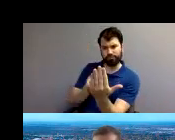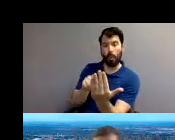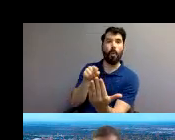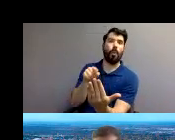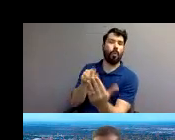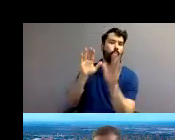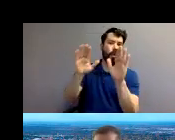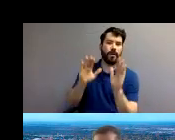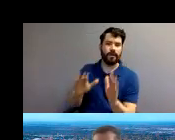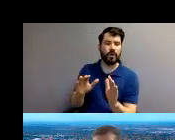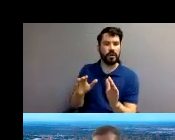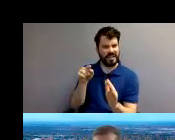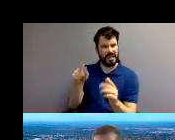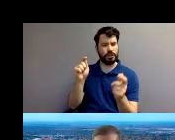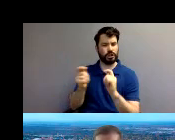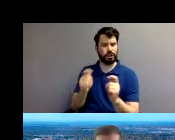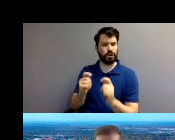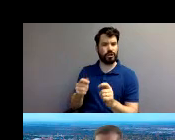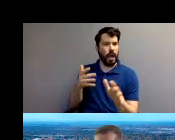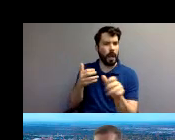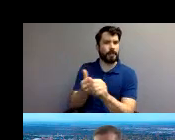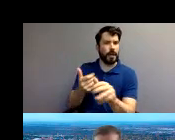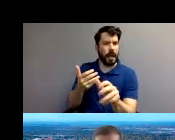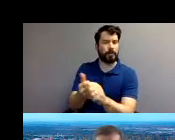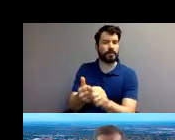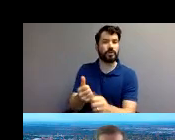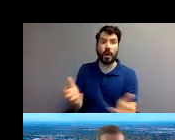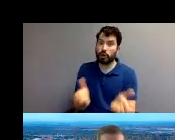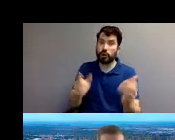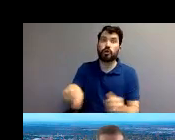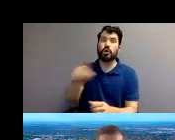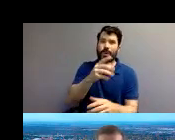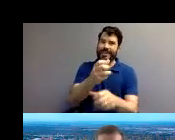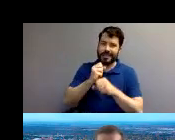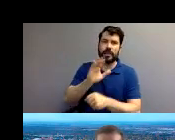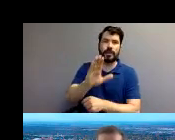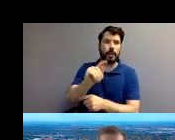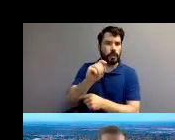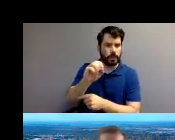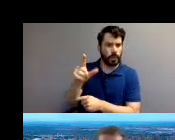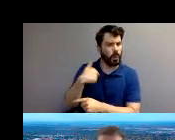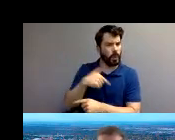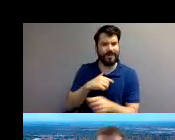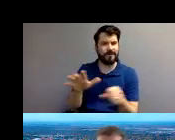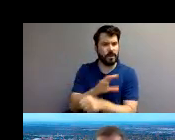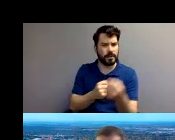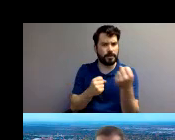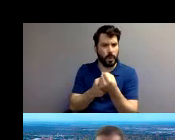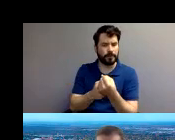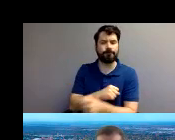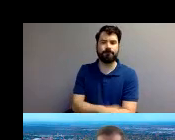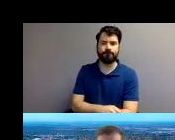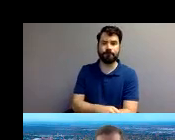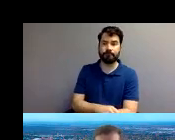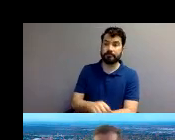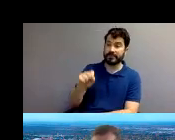your units to get the tools you need to get your job done. And so we want to be completely supportive. On the stipend question, Dee, we're